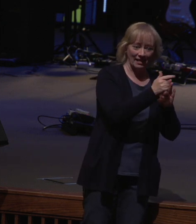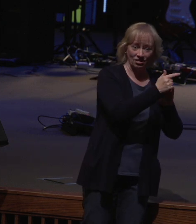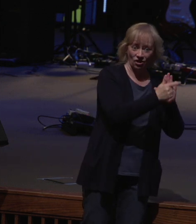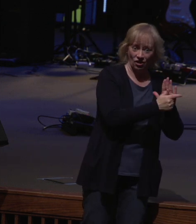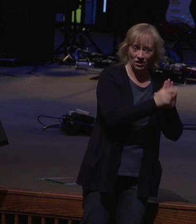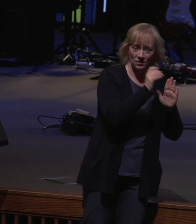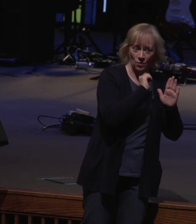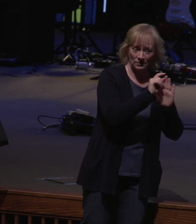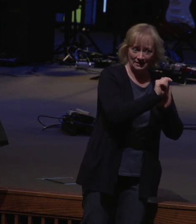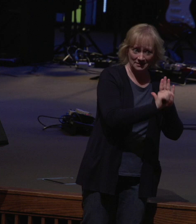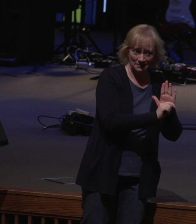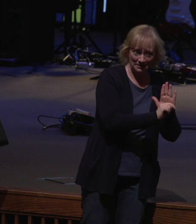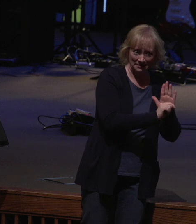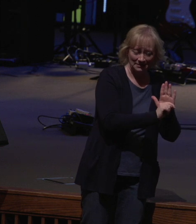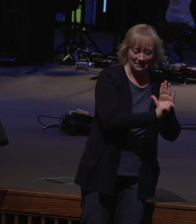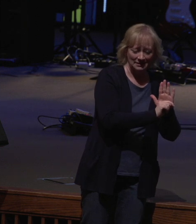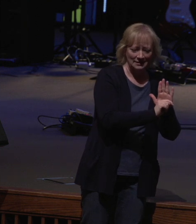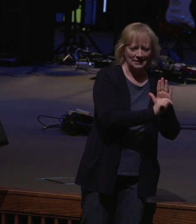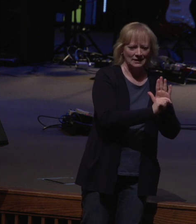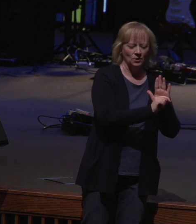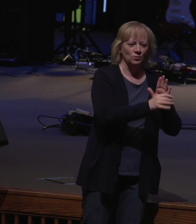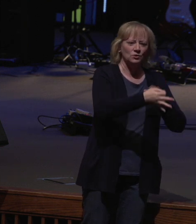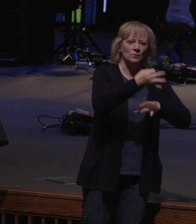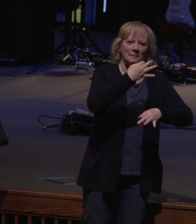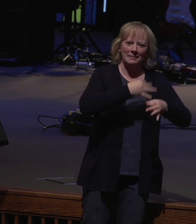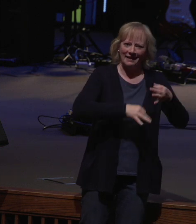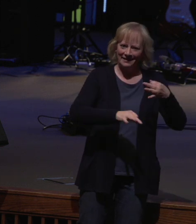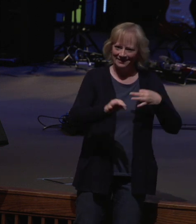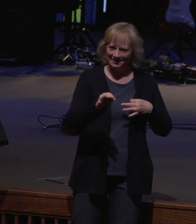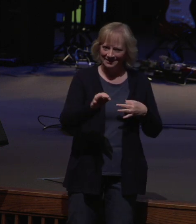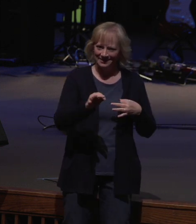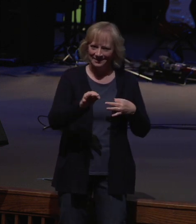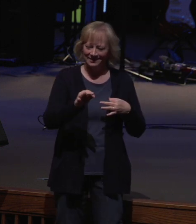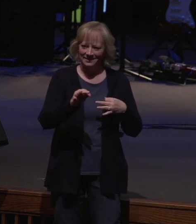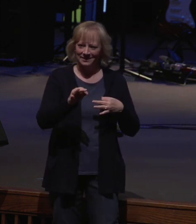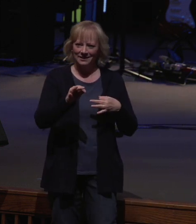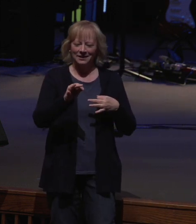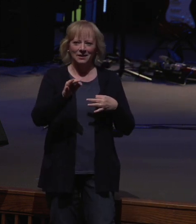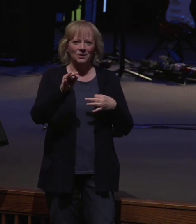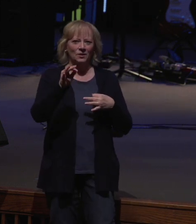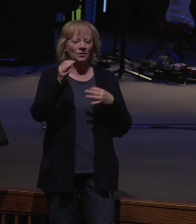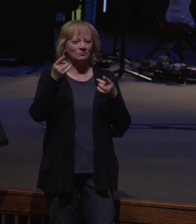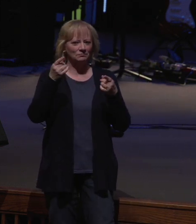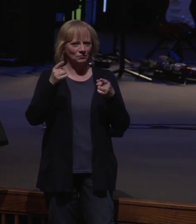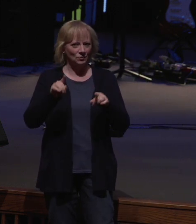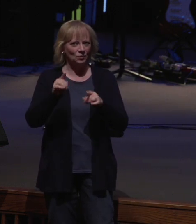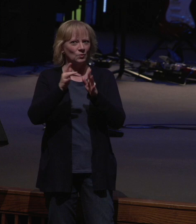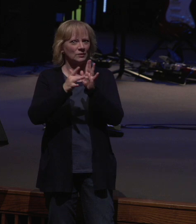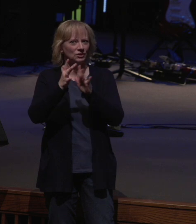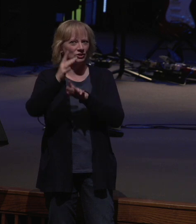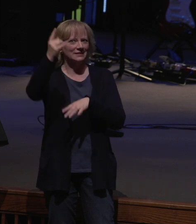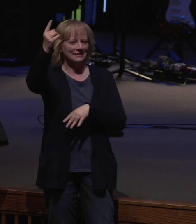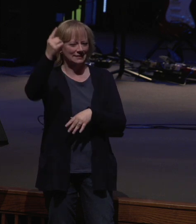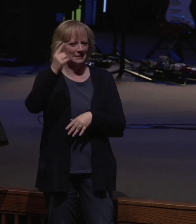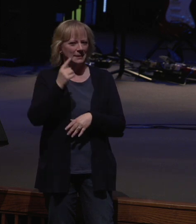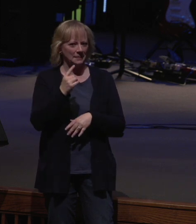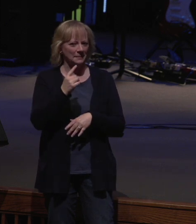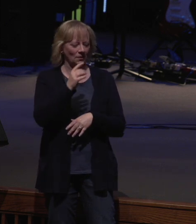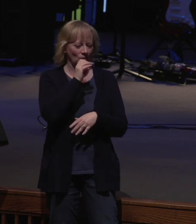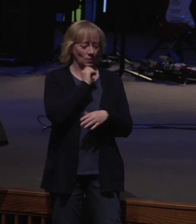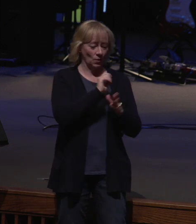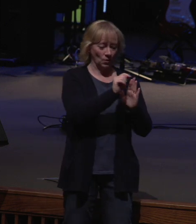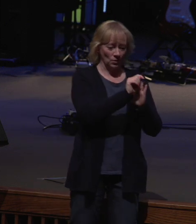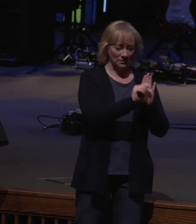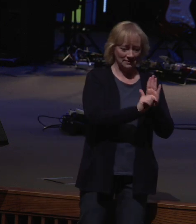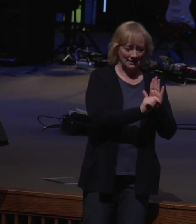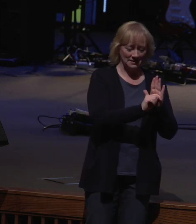Old Testament, was replaced by the coming of Jesus Christ. The Old Testament